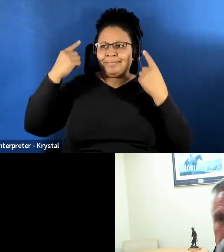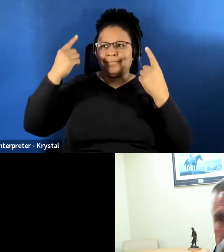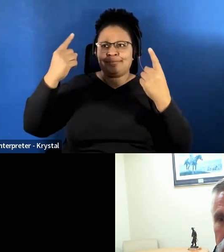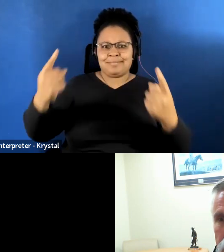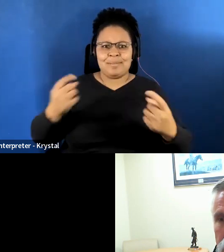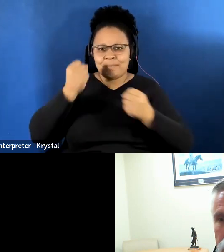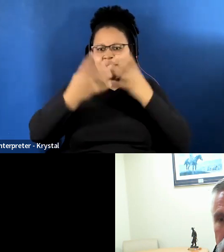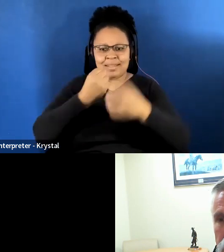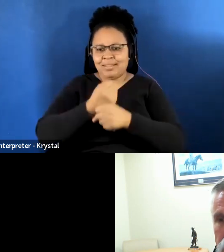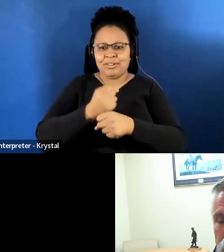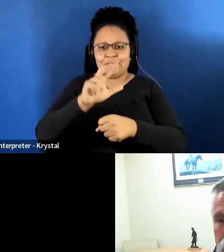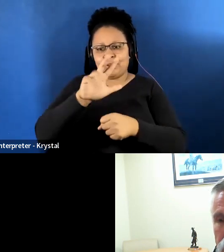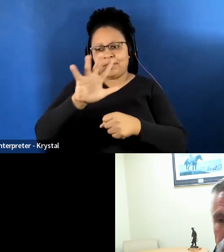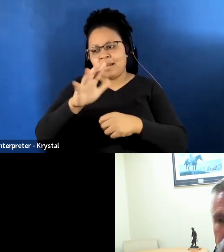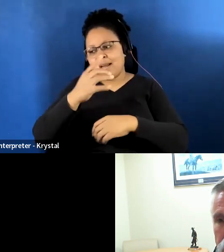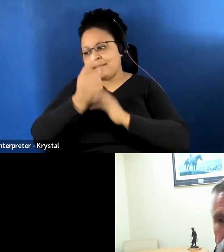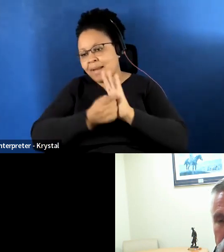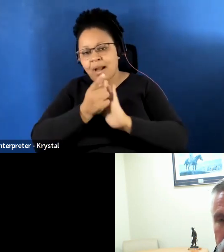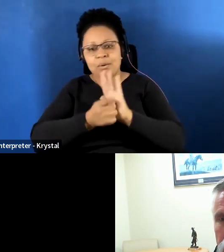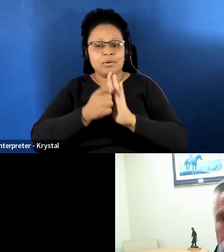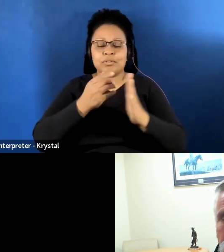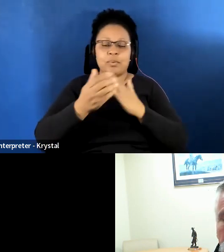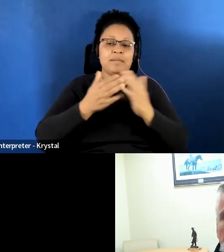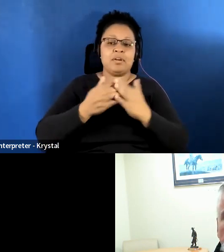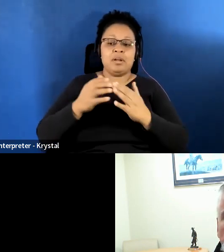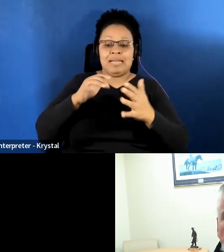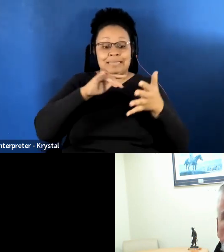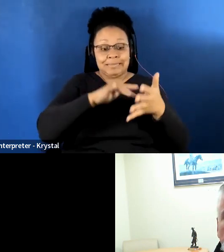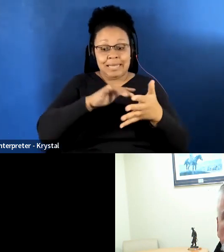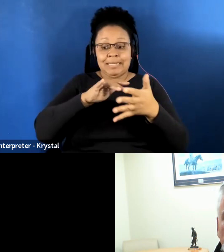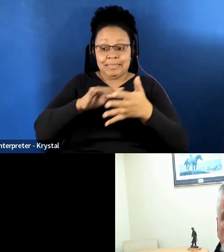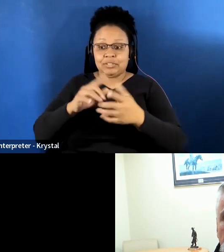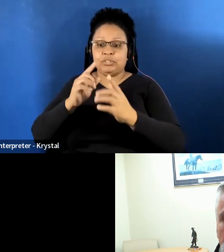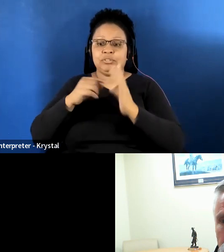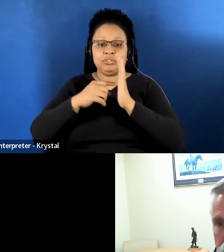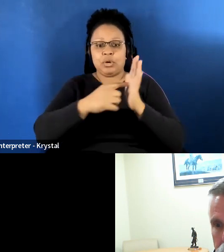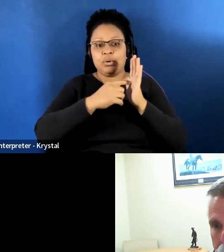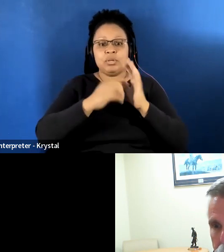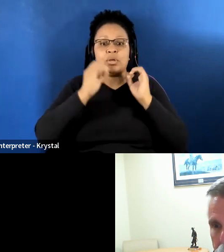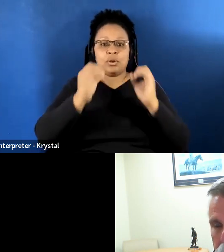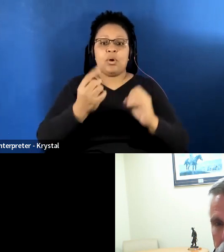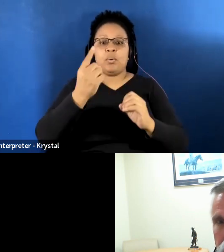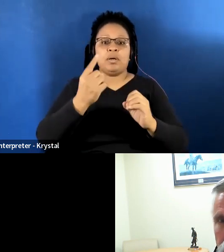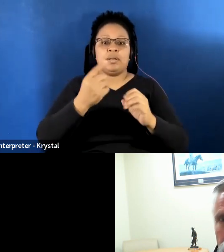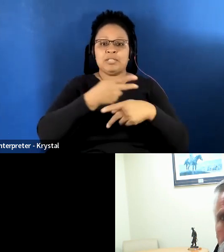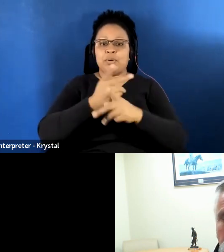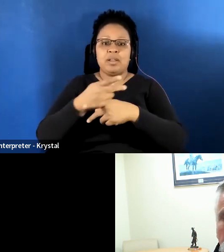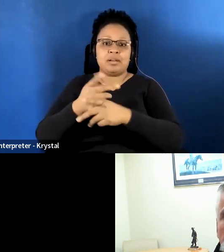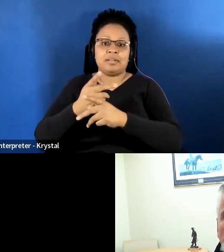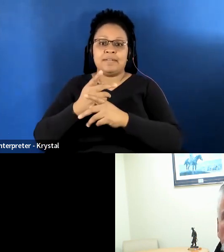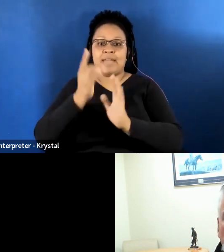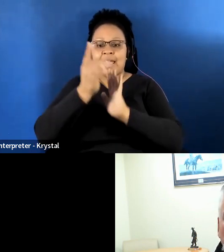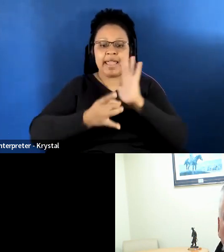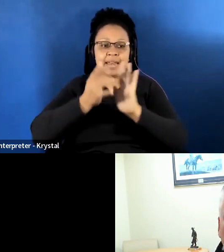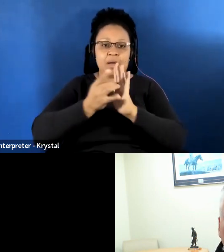hours. So, and again, I think that study after study shows that nobody's productive for 8 hours a day. I don't care what they tell